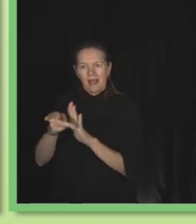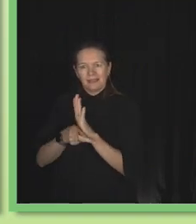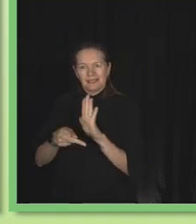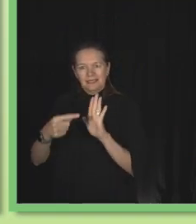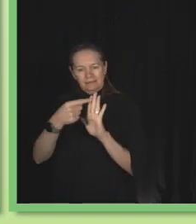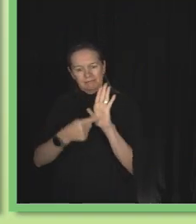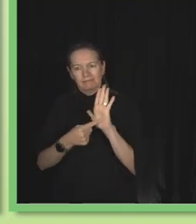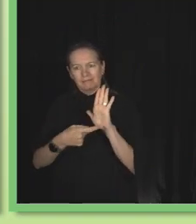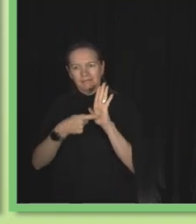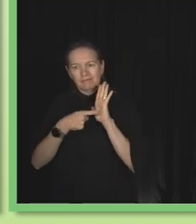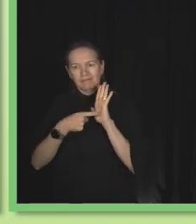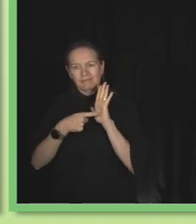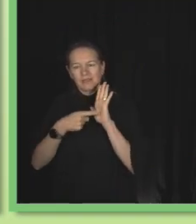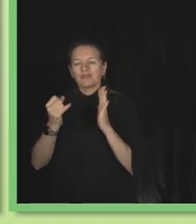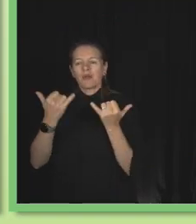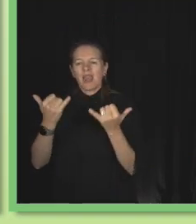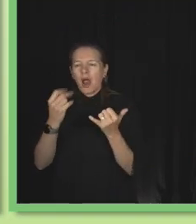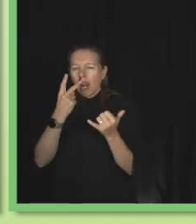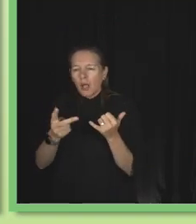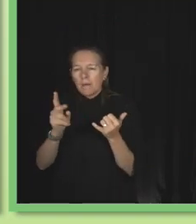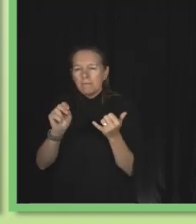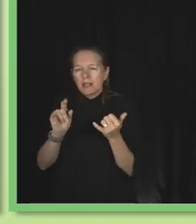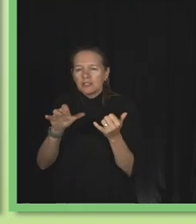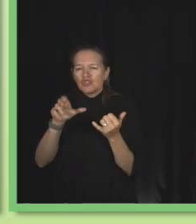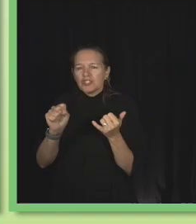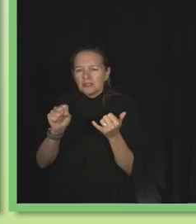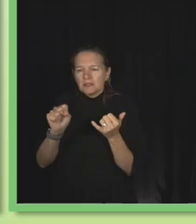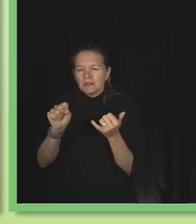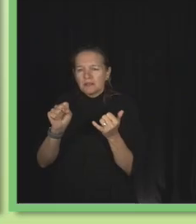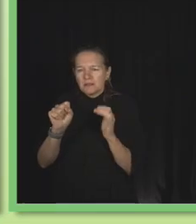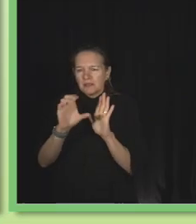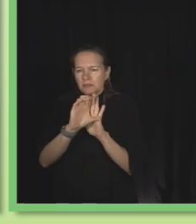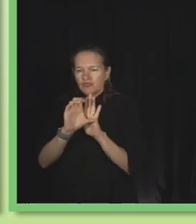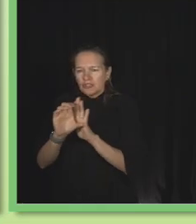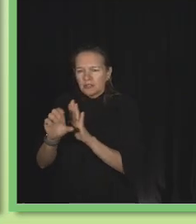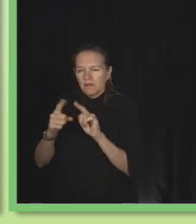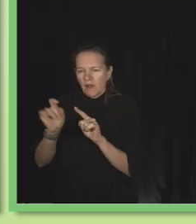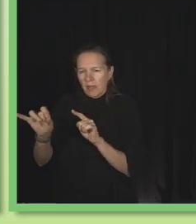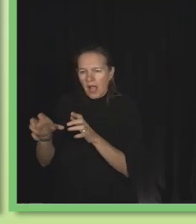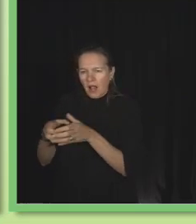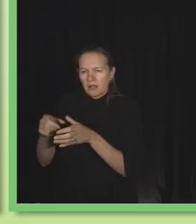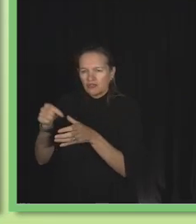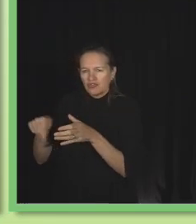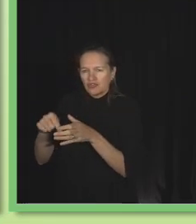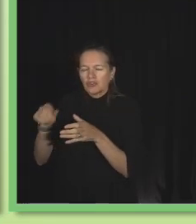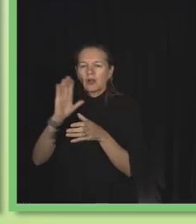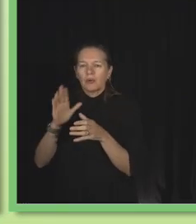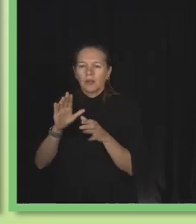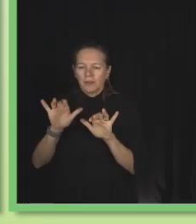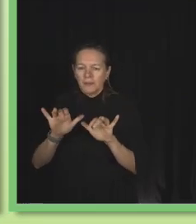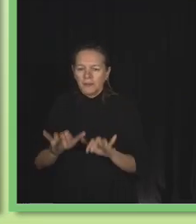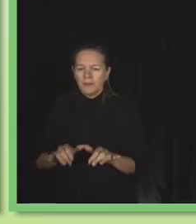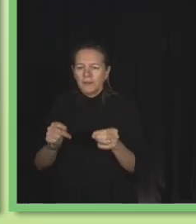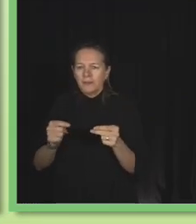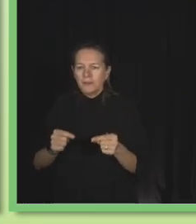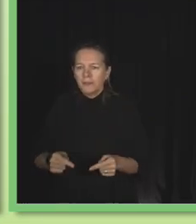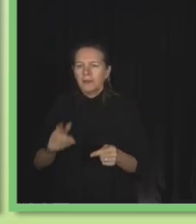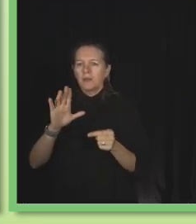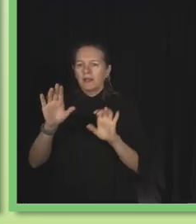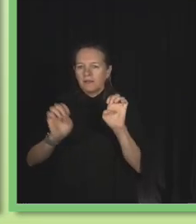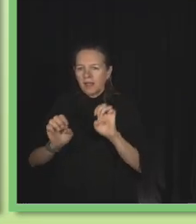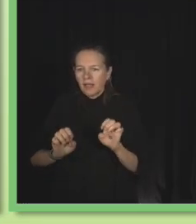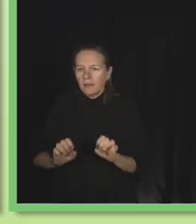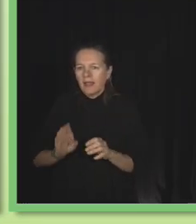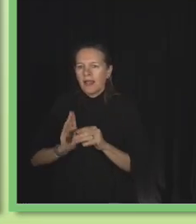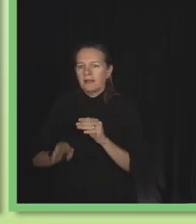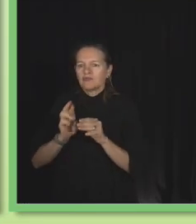block any malicious images from reaching the cluster. We'll write a Carabiner policy to evaluate the MPL results